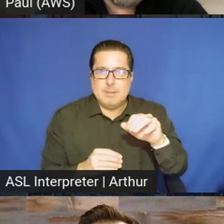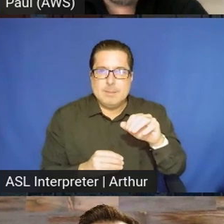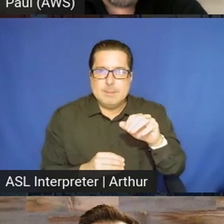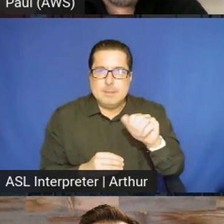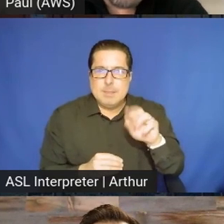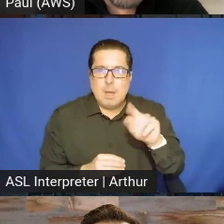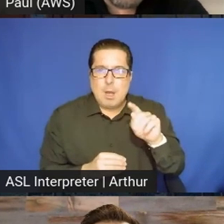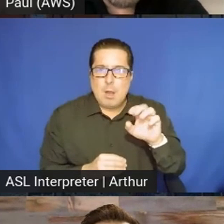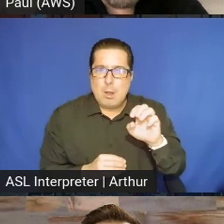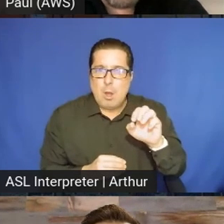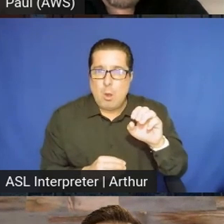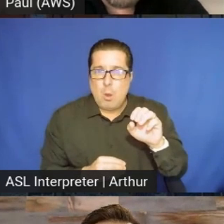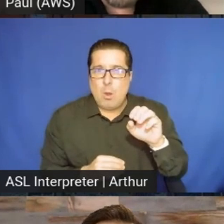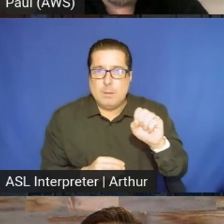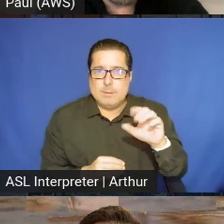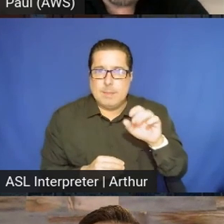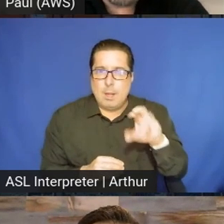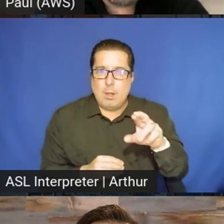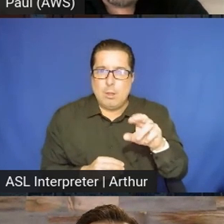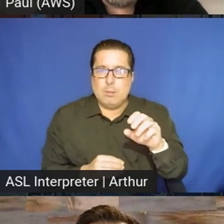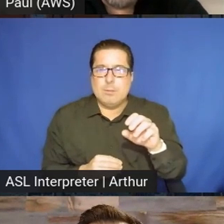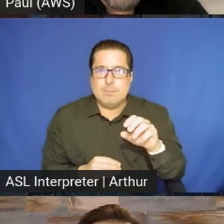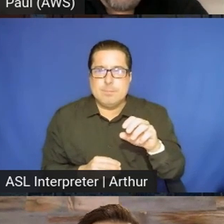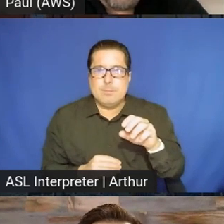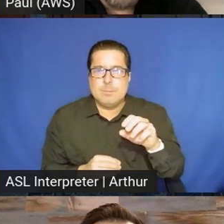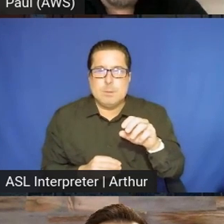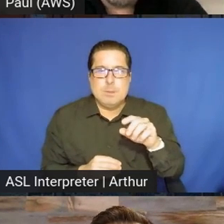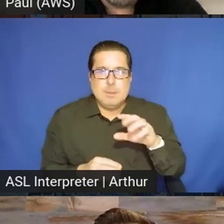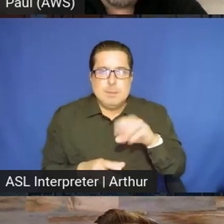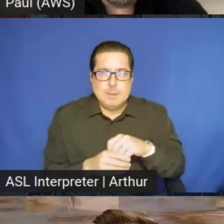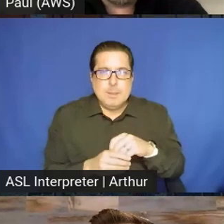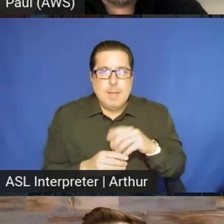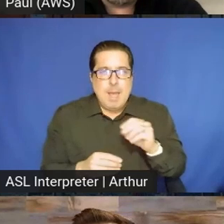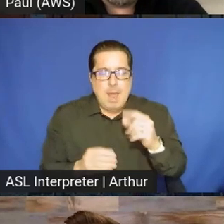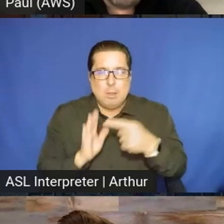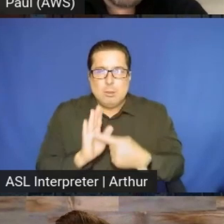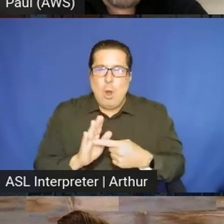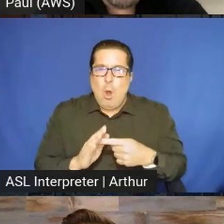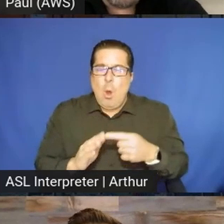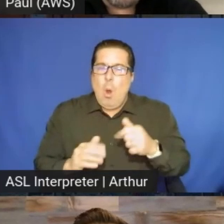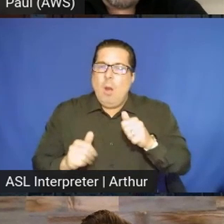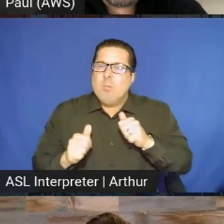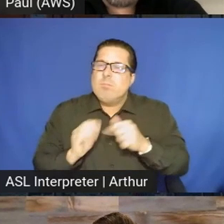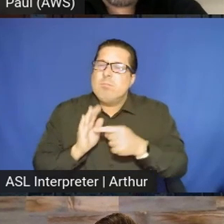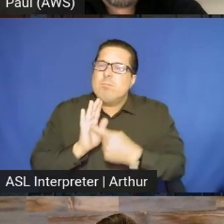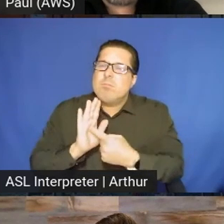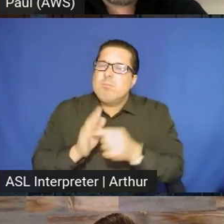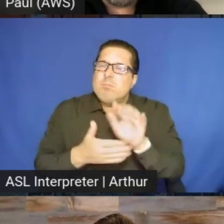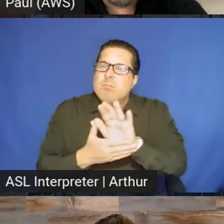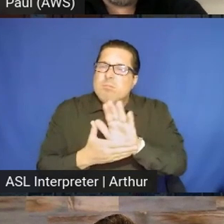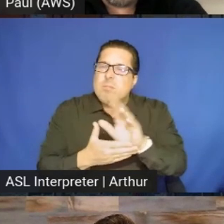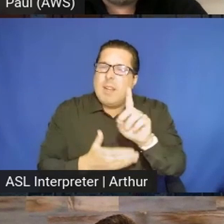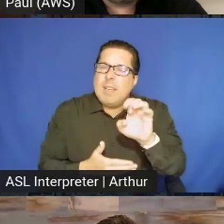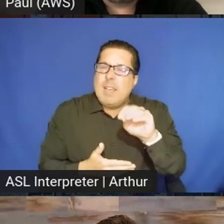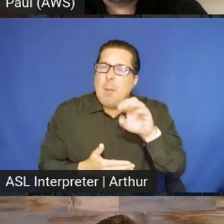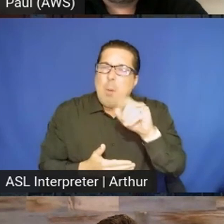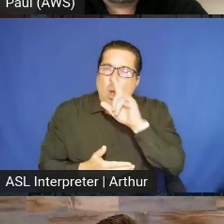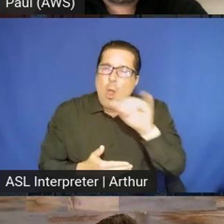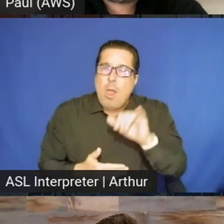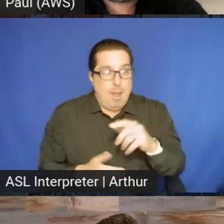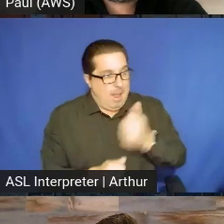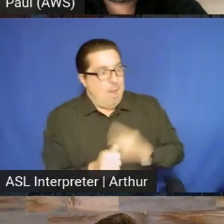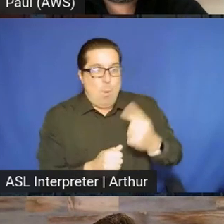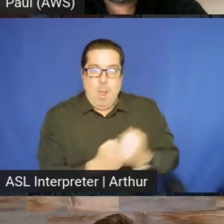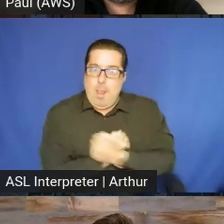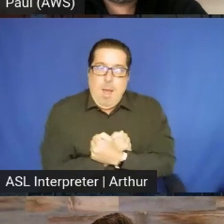demo, which is probably why all of you are here, really. Everyone loves demos. So let's hop to the next slide,